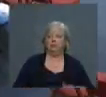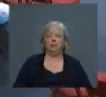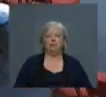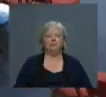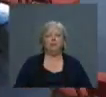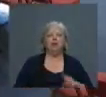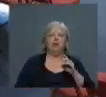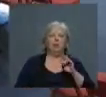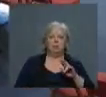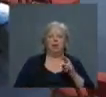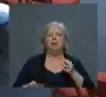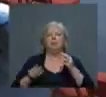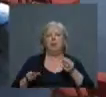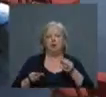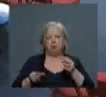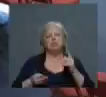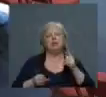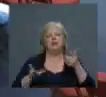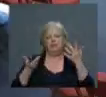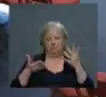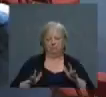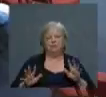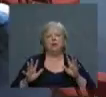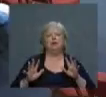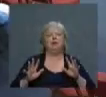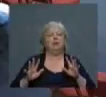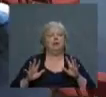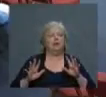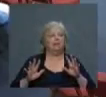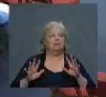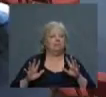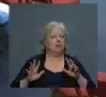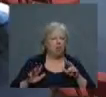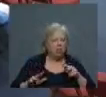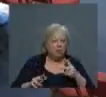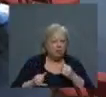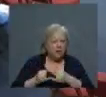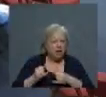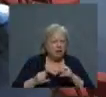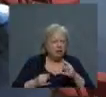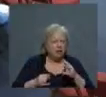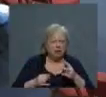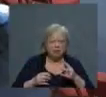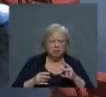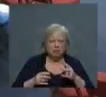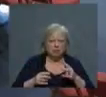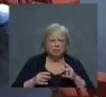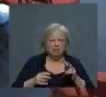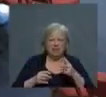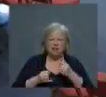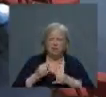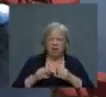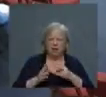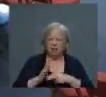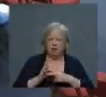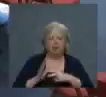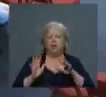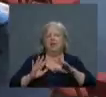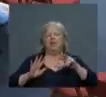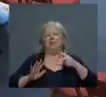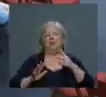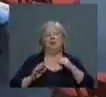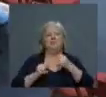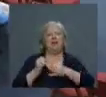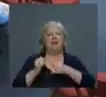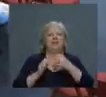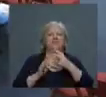Second. There's a motion and a second to suspend the rules and place this on, is it third and final reading or second final reading?